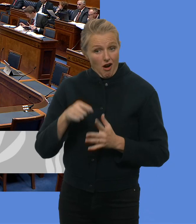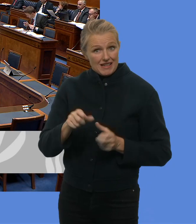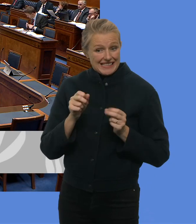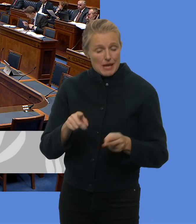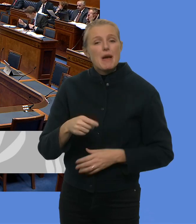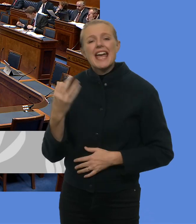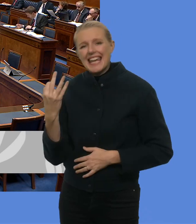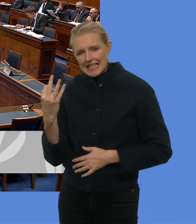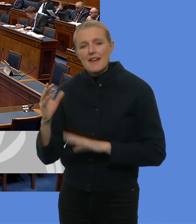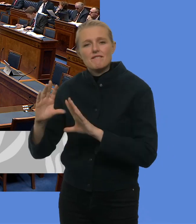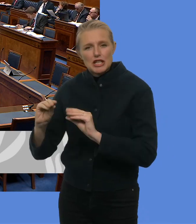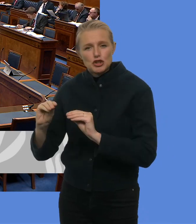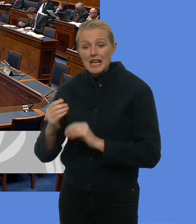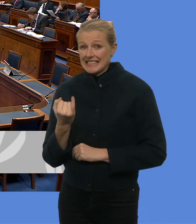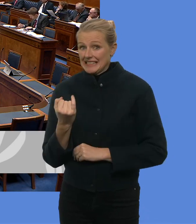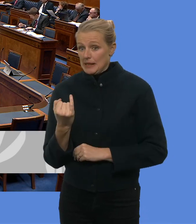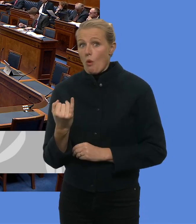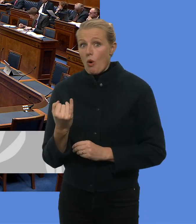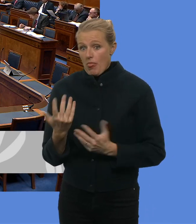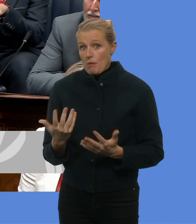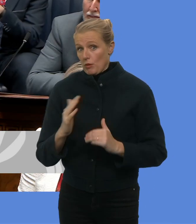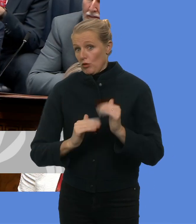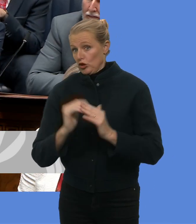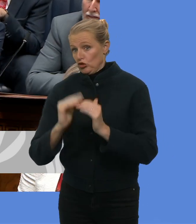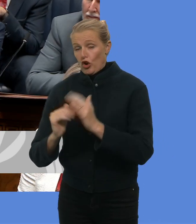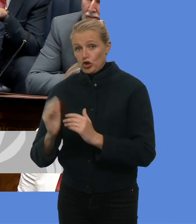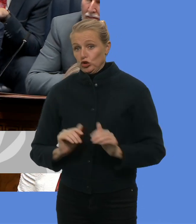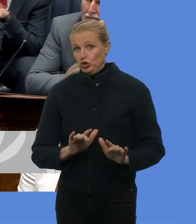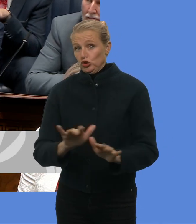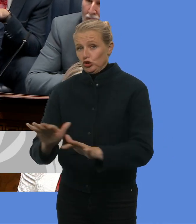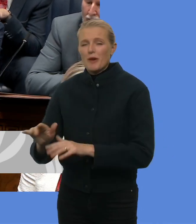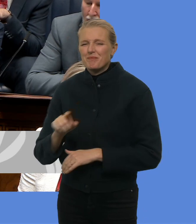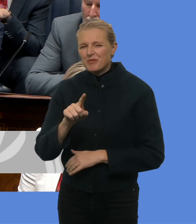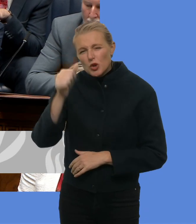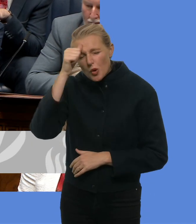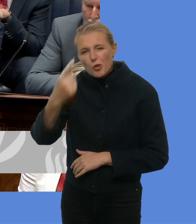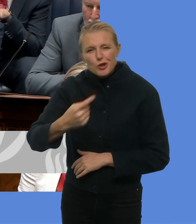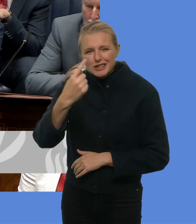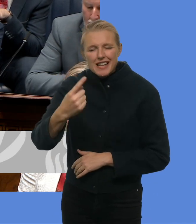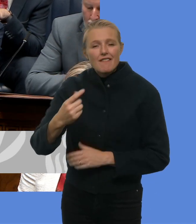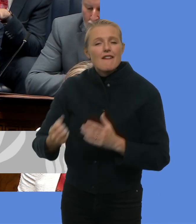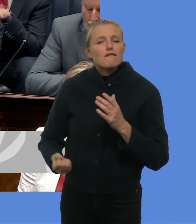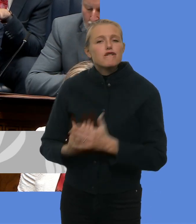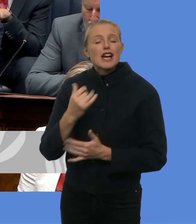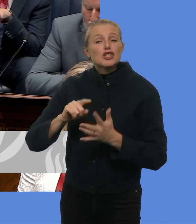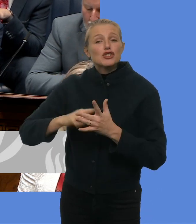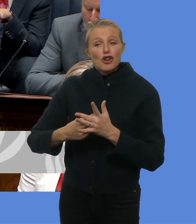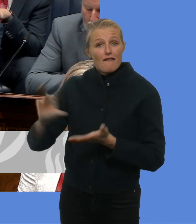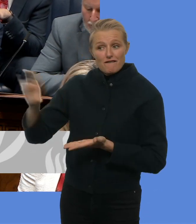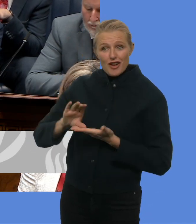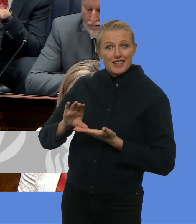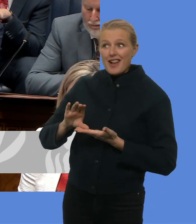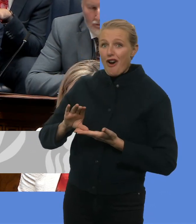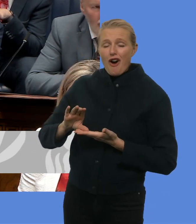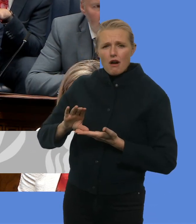a further 6 currently in construction. And the member will know that, unfortunately, earmarked Fresh Start funding was removed by the